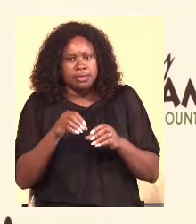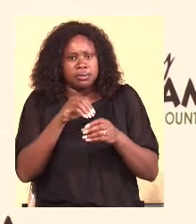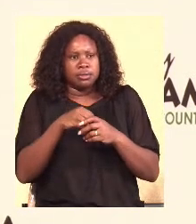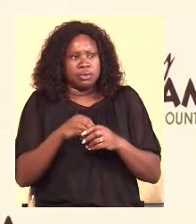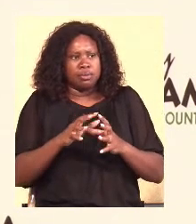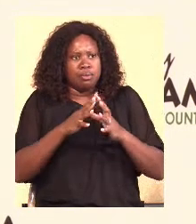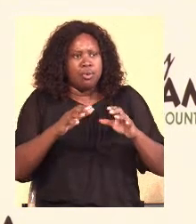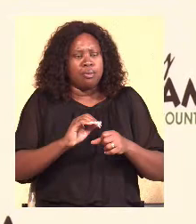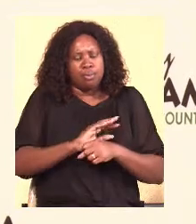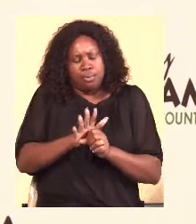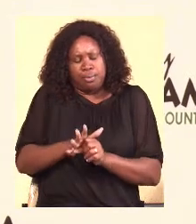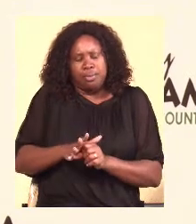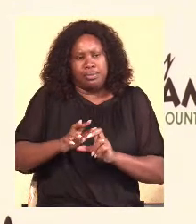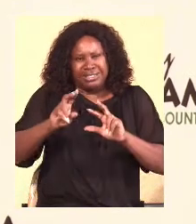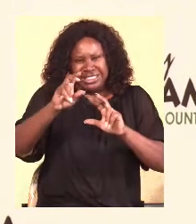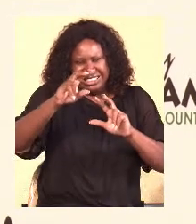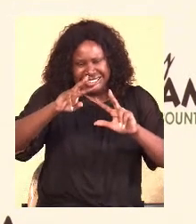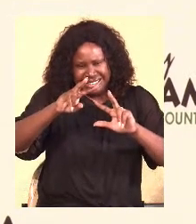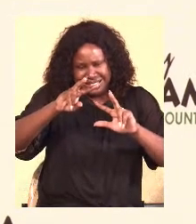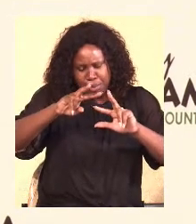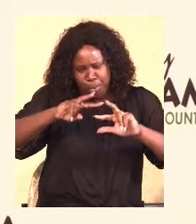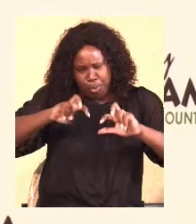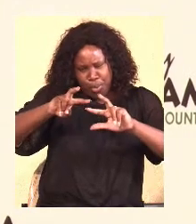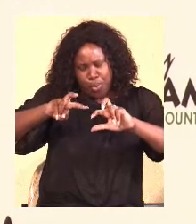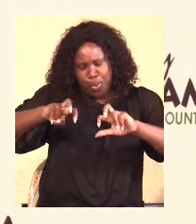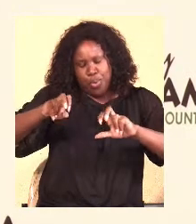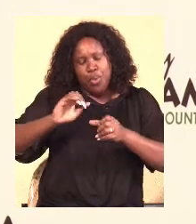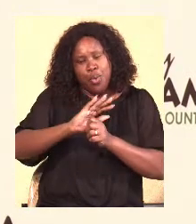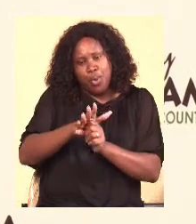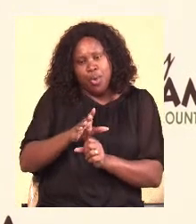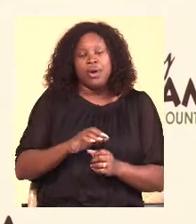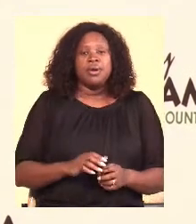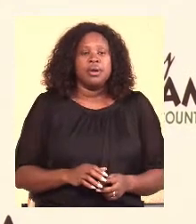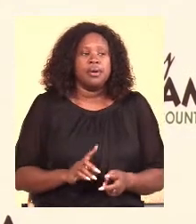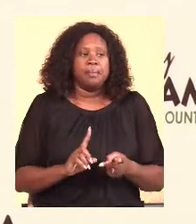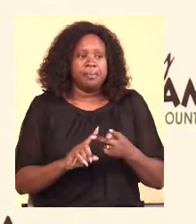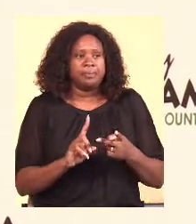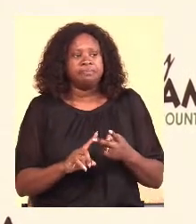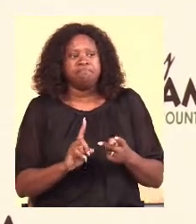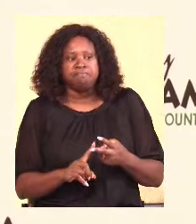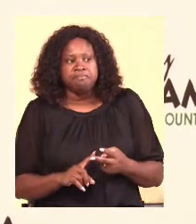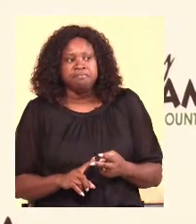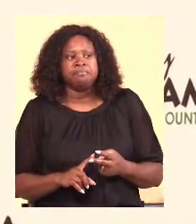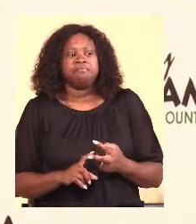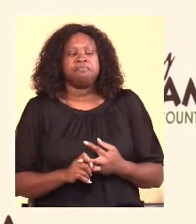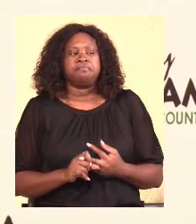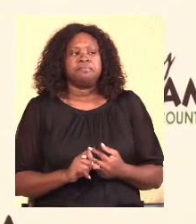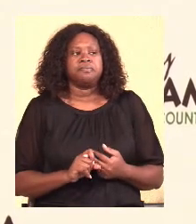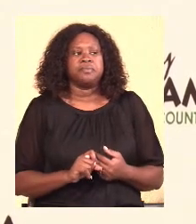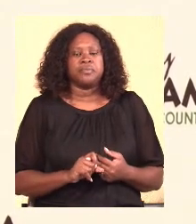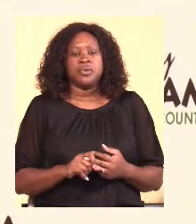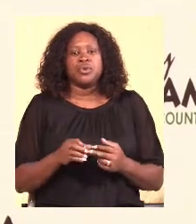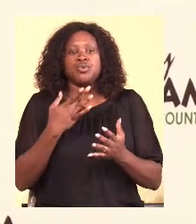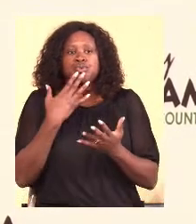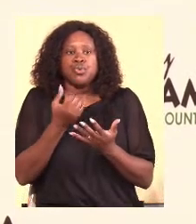of COVID-19. Furthermore, they will carry out research targeting relevant aspects of COVID-19